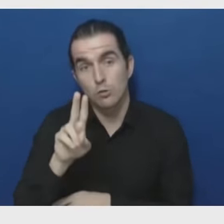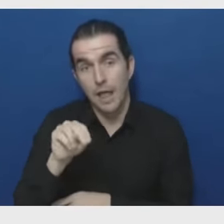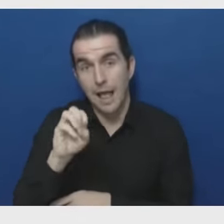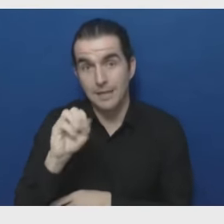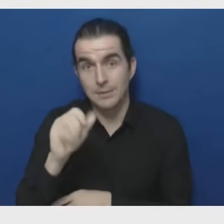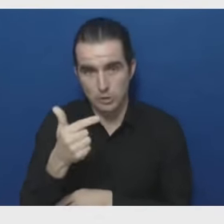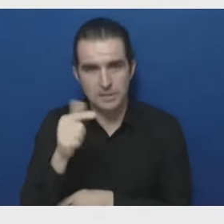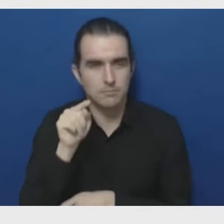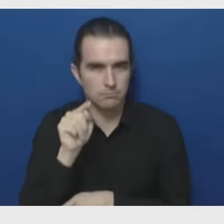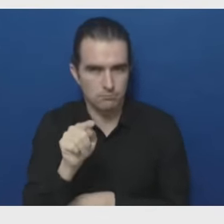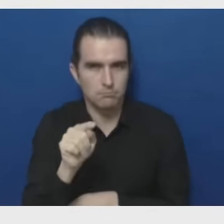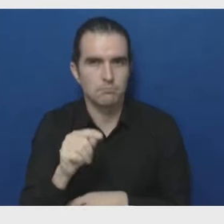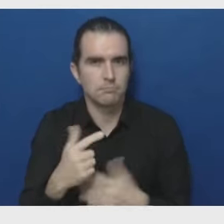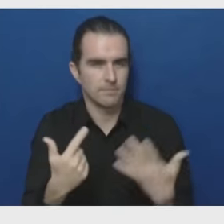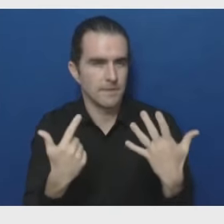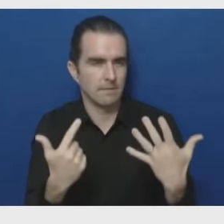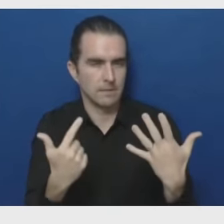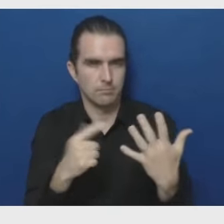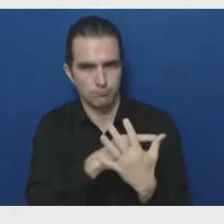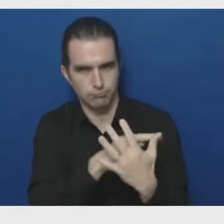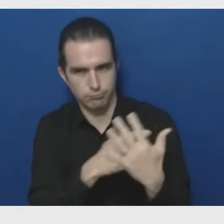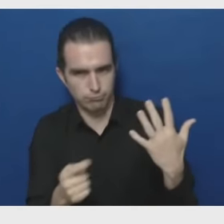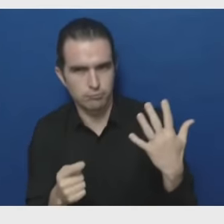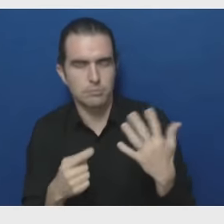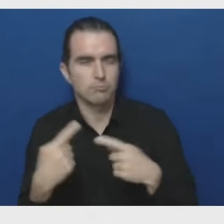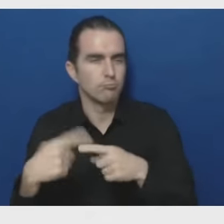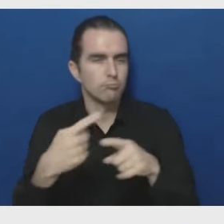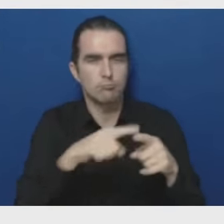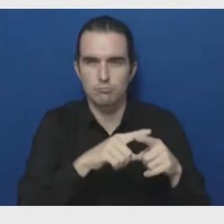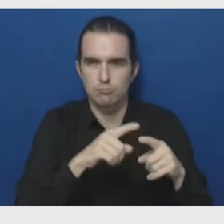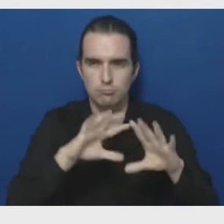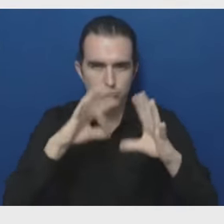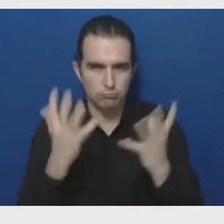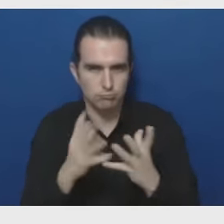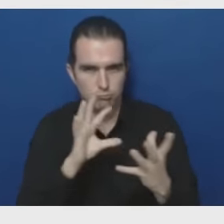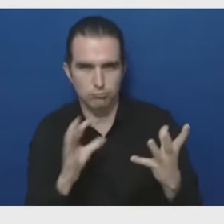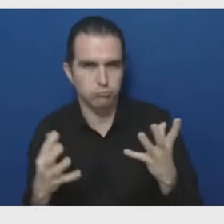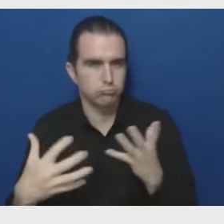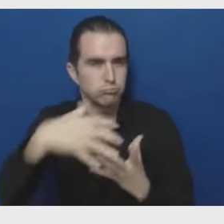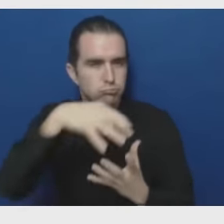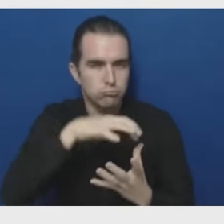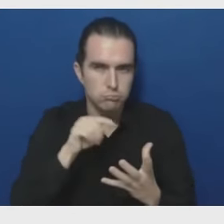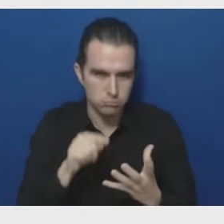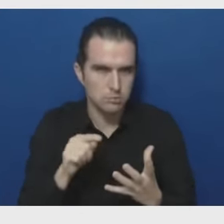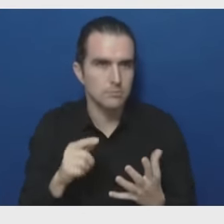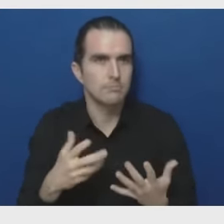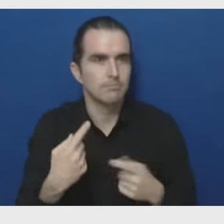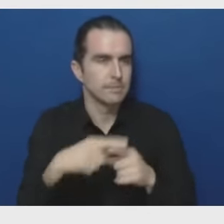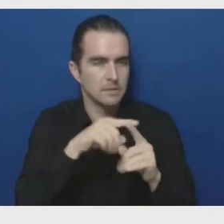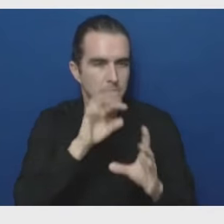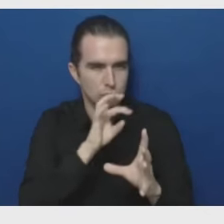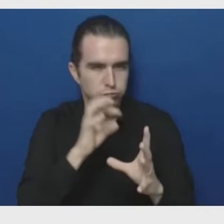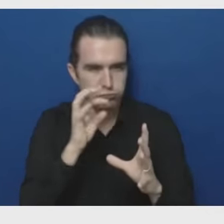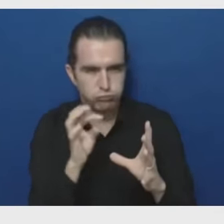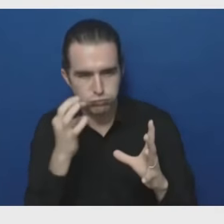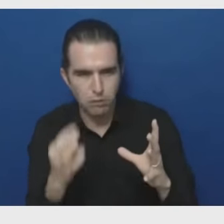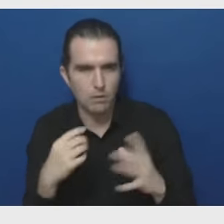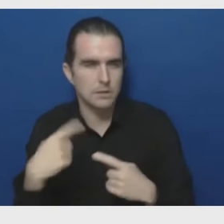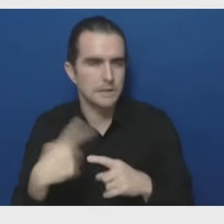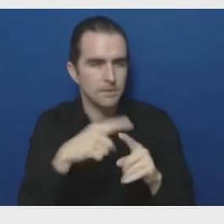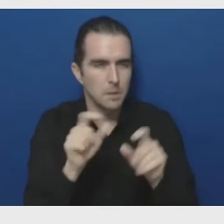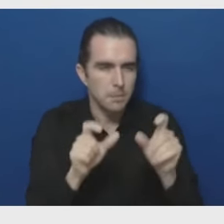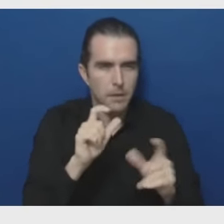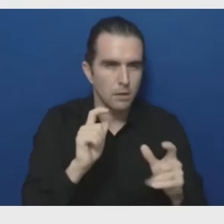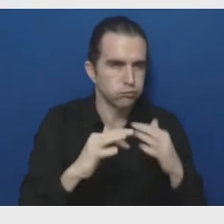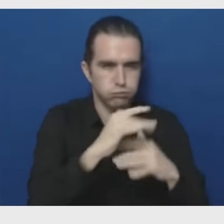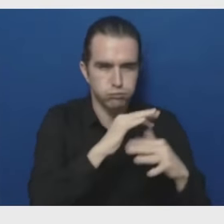climate agenda. In the very first meeting, and I will never forget that, the UNSG and the DSG, Amina Mohammed, had told us not only to look